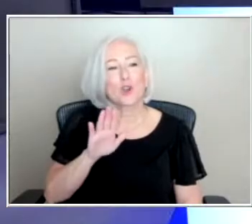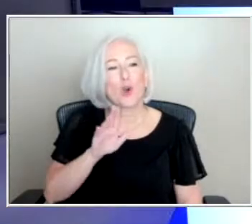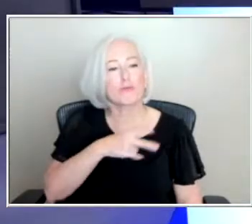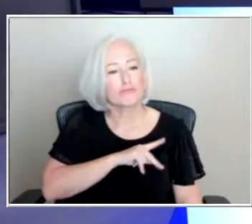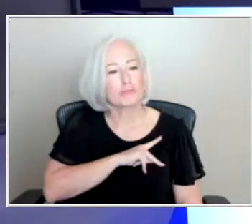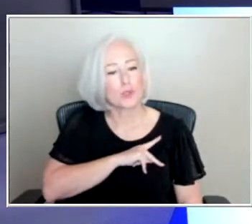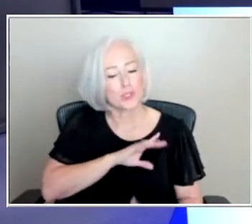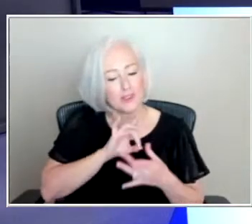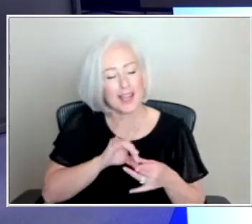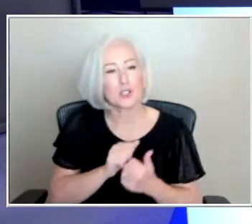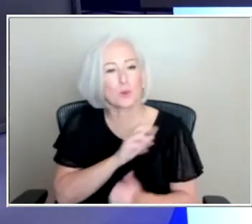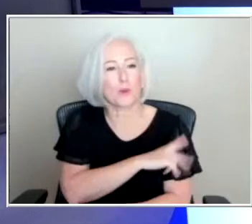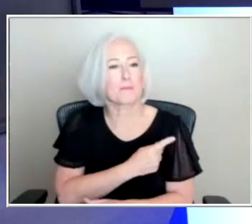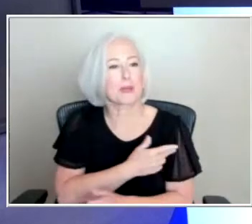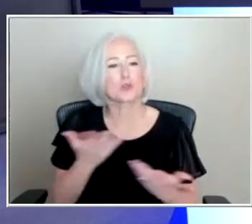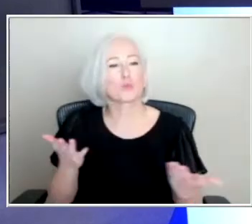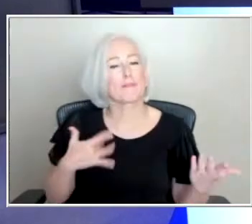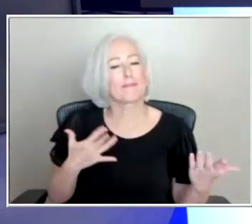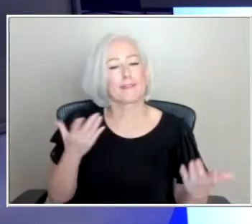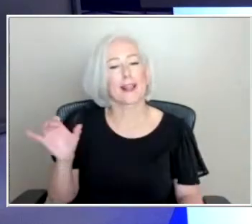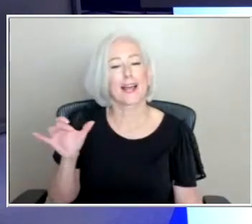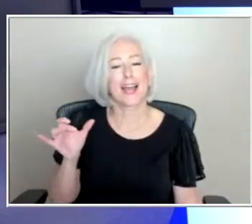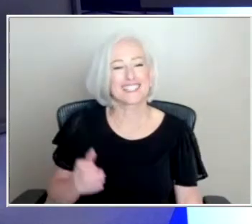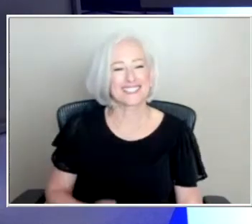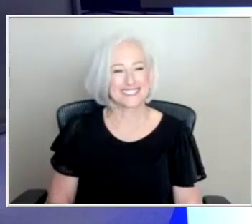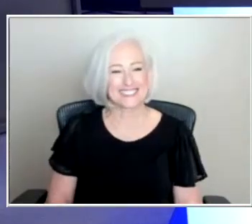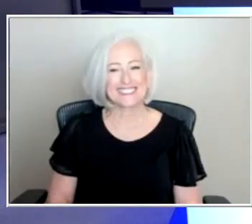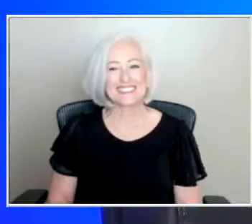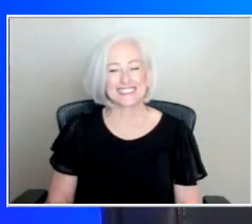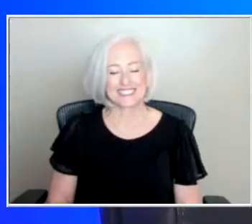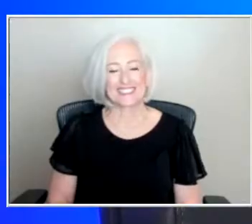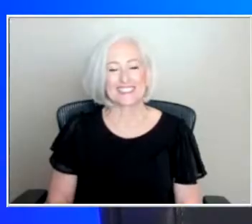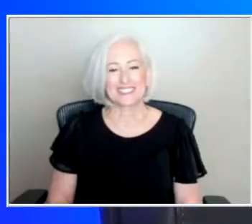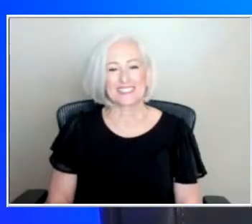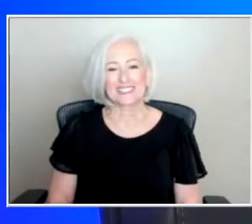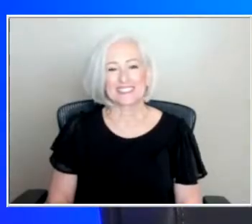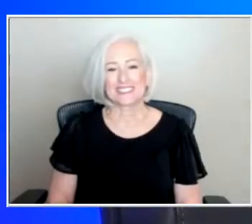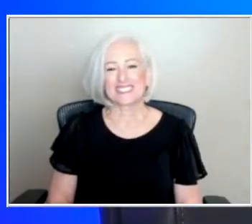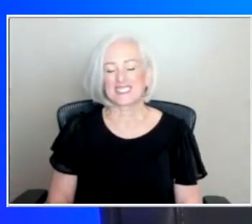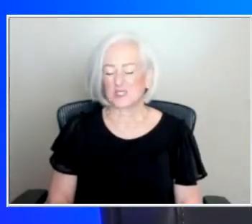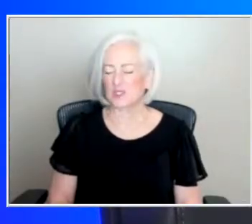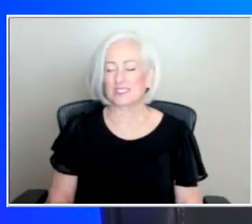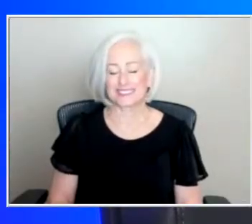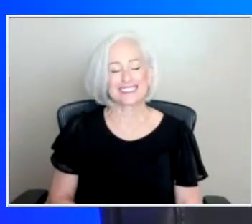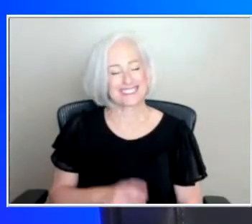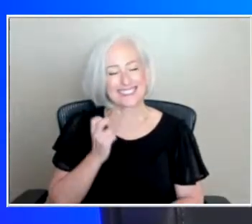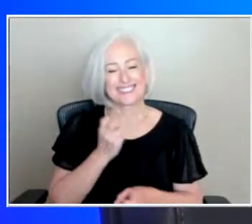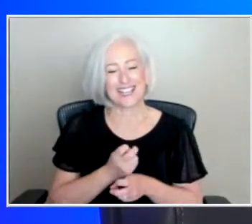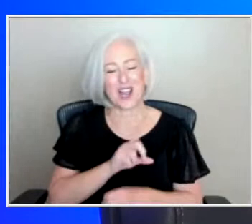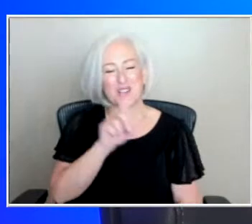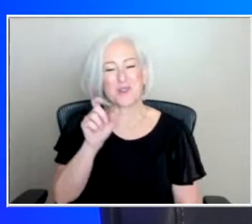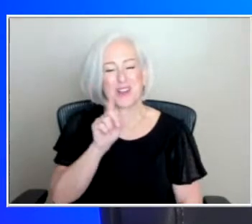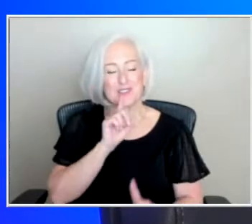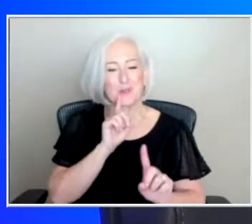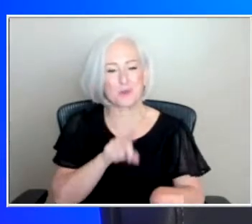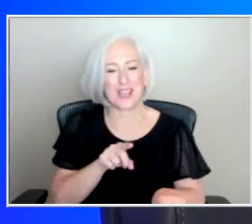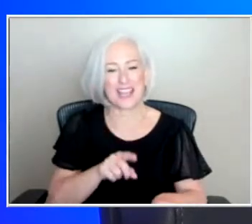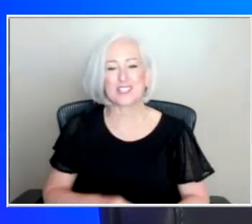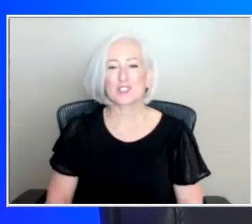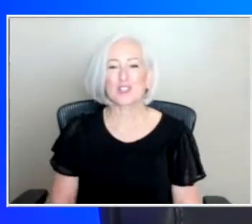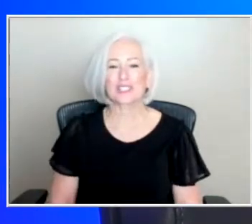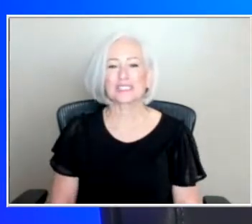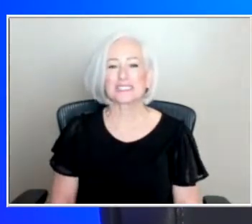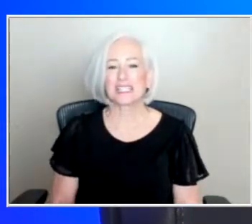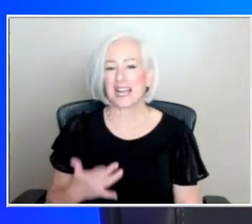like when you first met Steph? Yeah, it's a hard question to answer because I think it